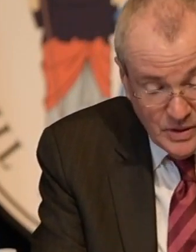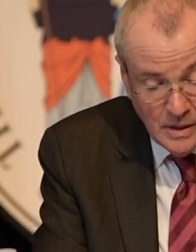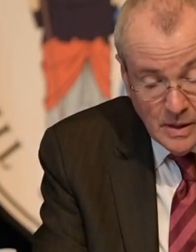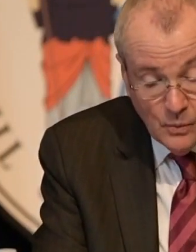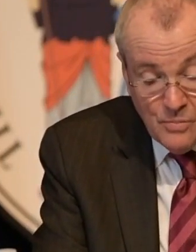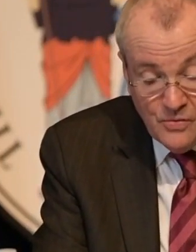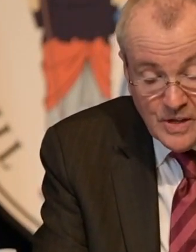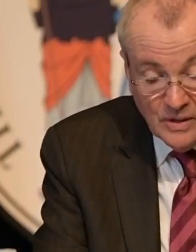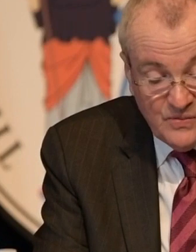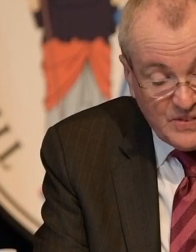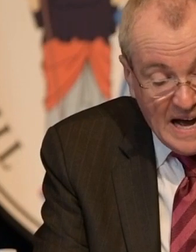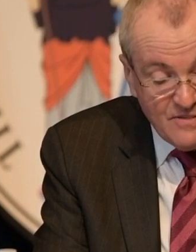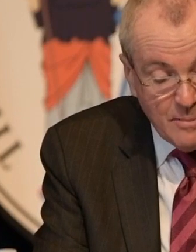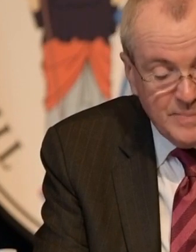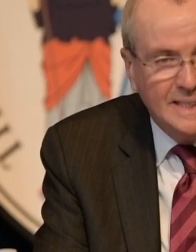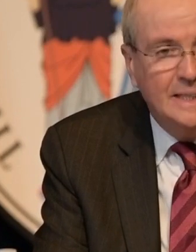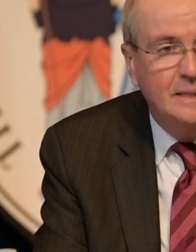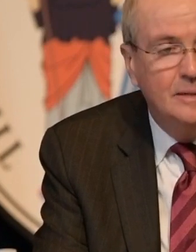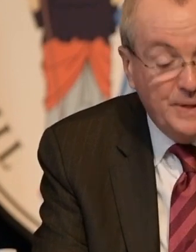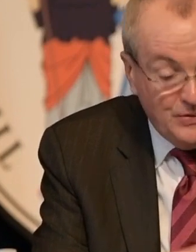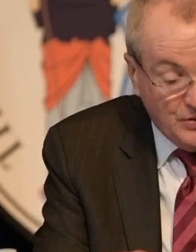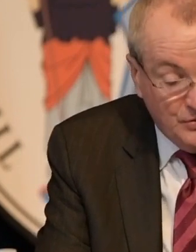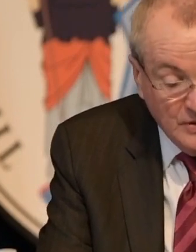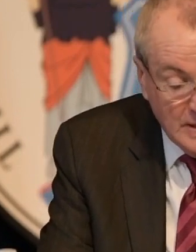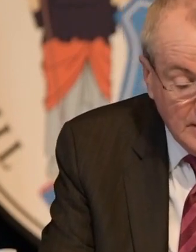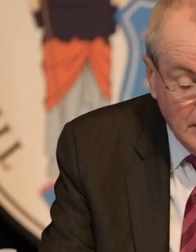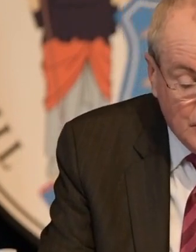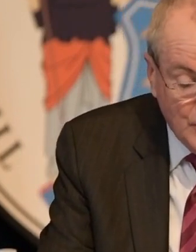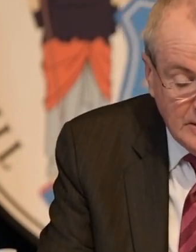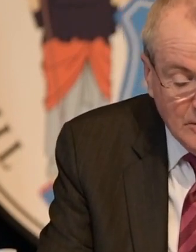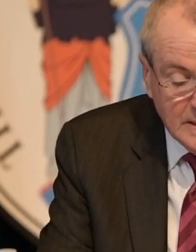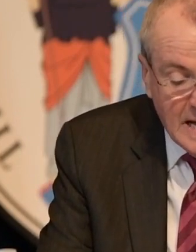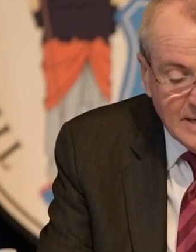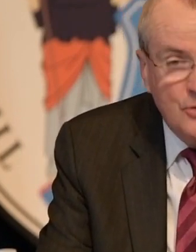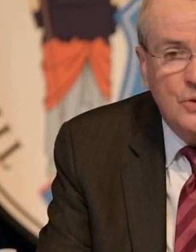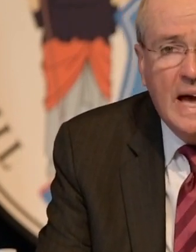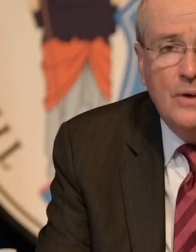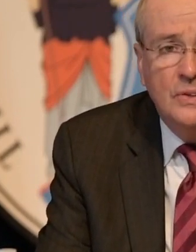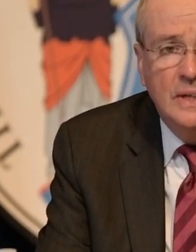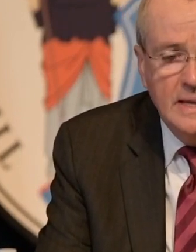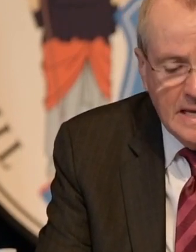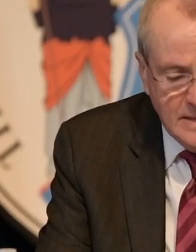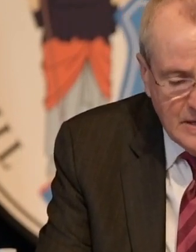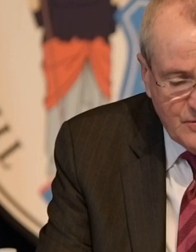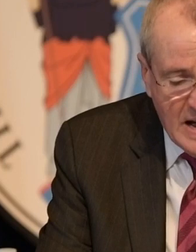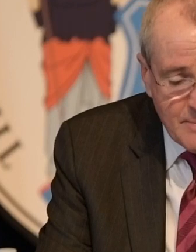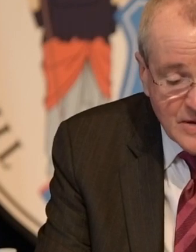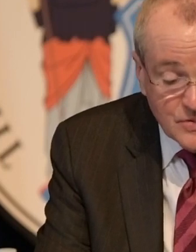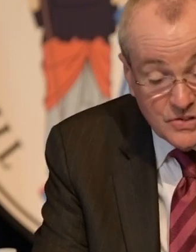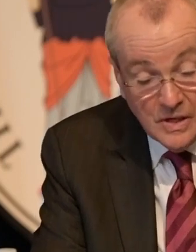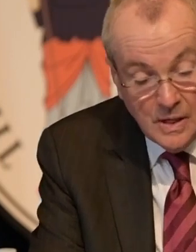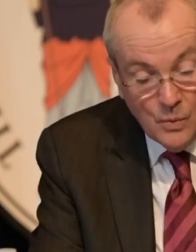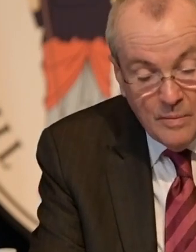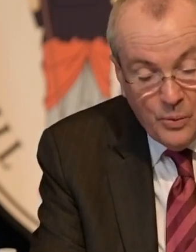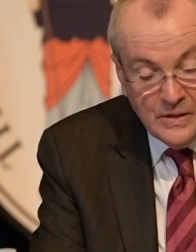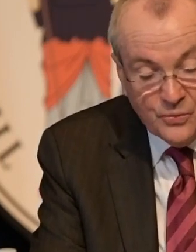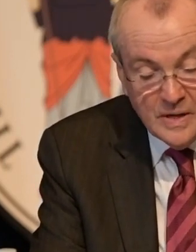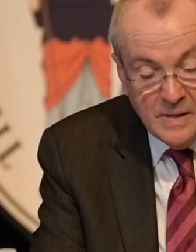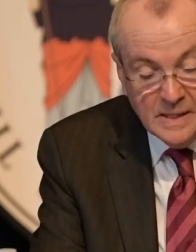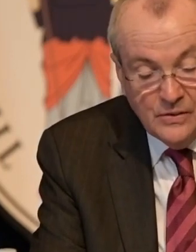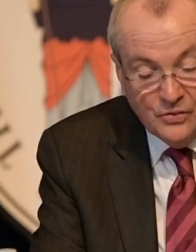alone, we moved nearly 5 million pieces, including nearly 900,000 N95 masks,